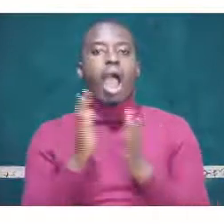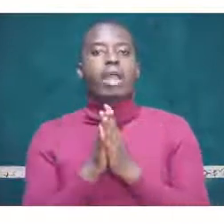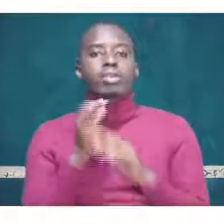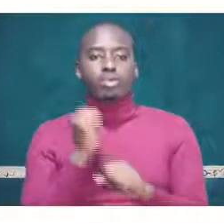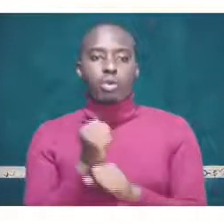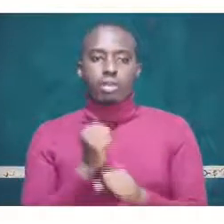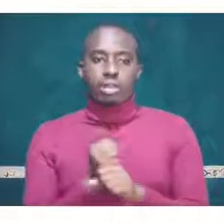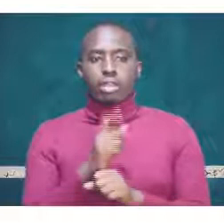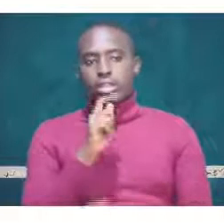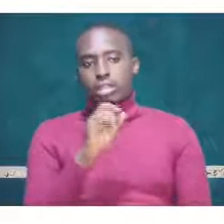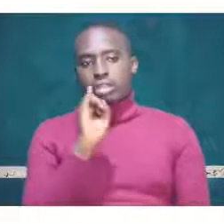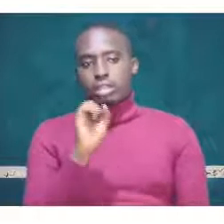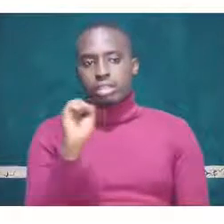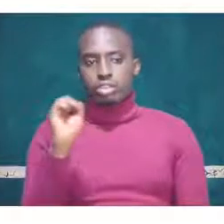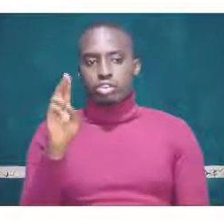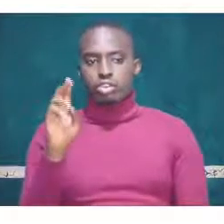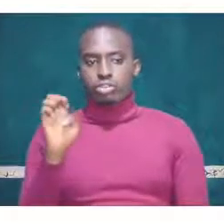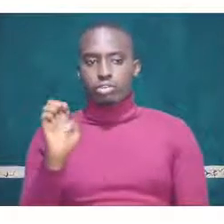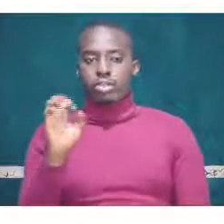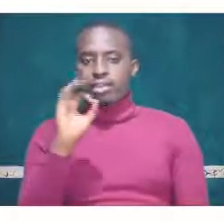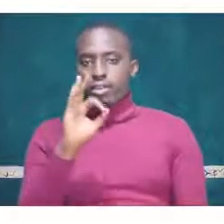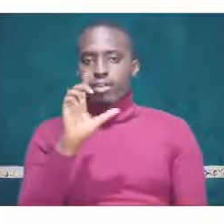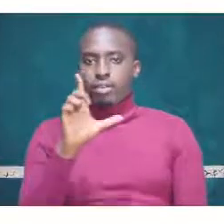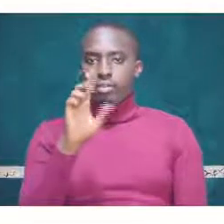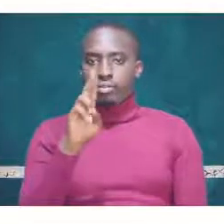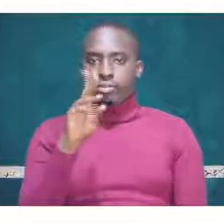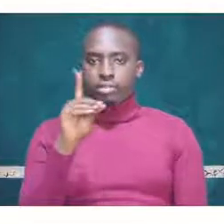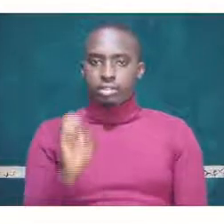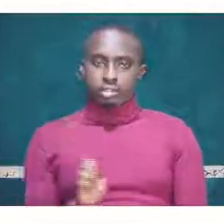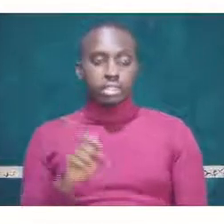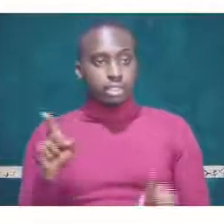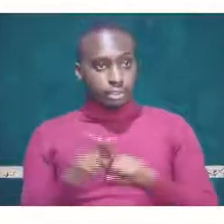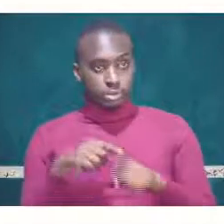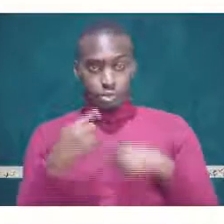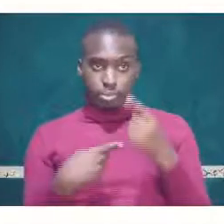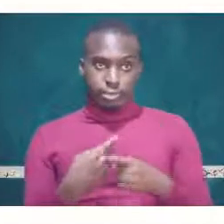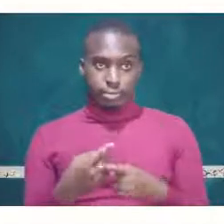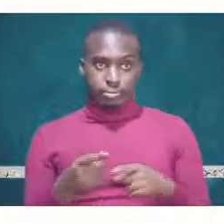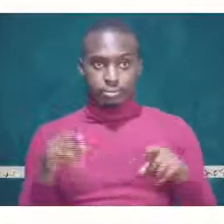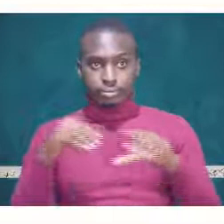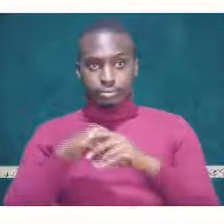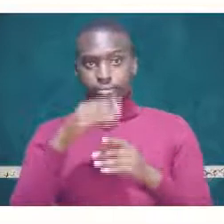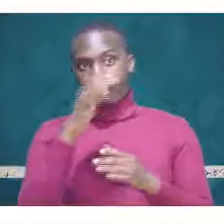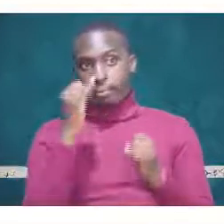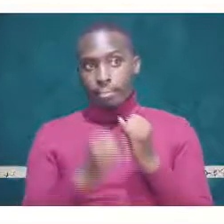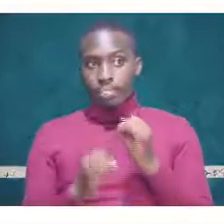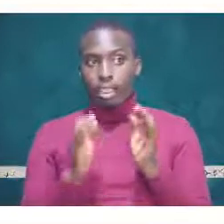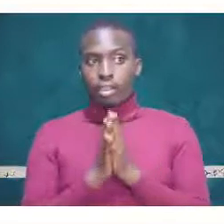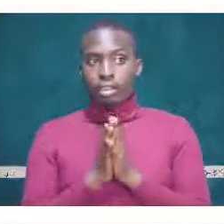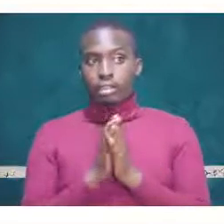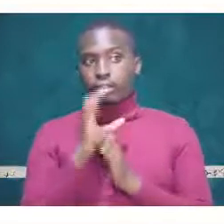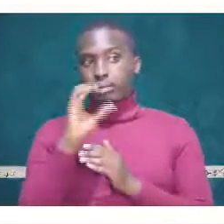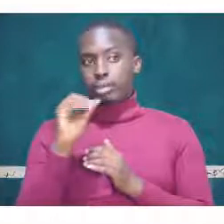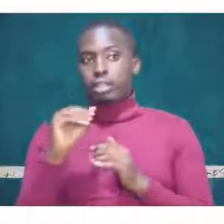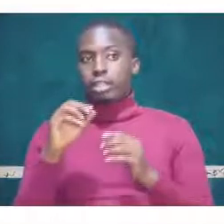fluid. So let's go through, as what I was talking about. The blood enters into arterial end of the